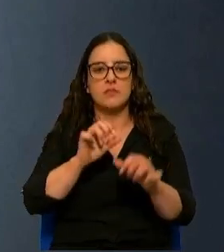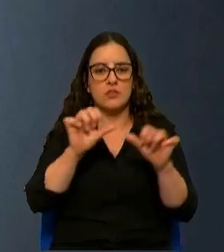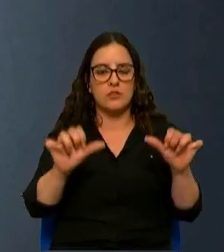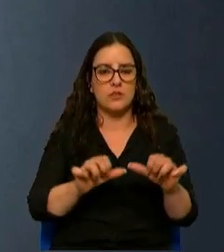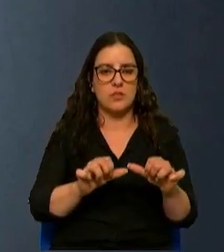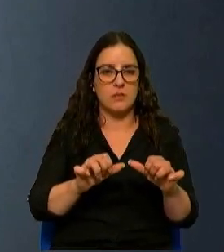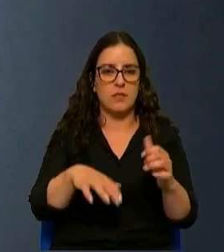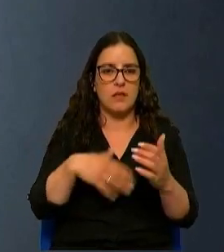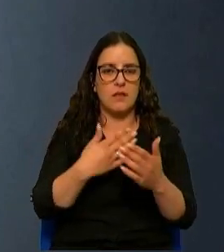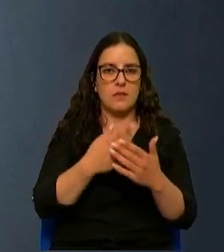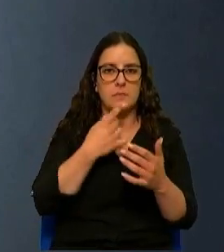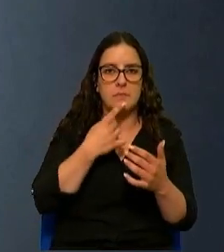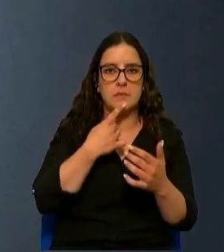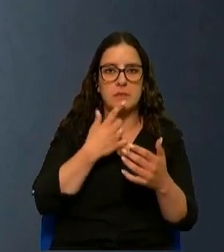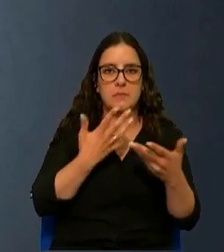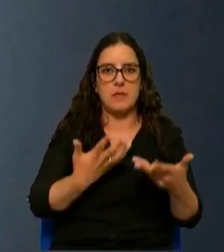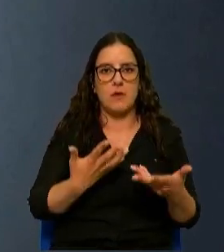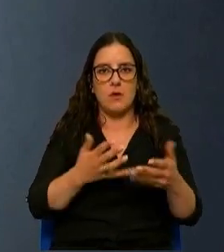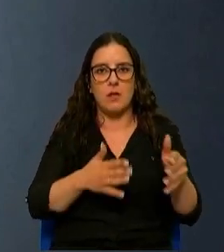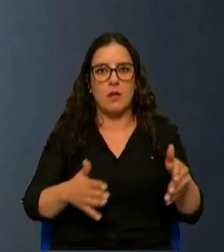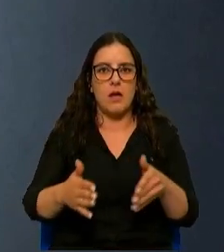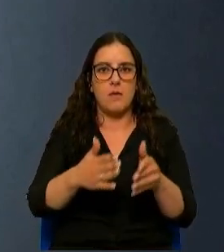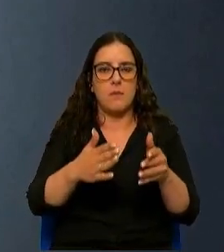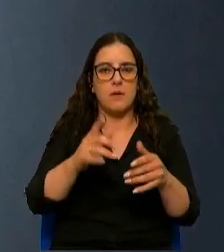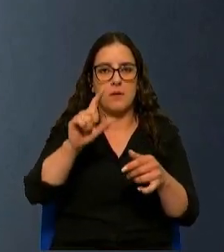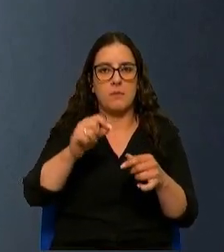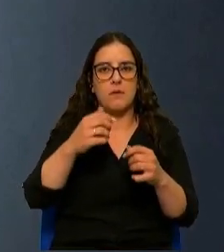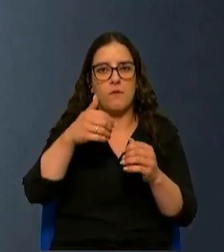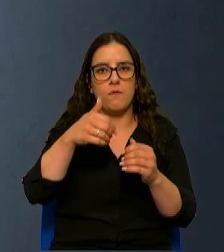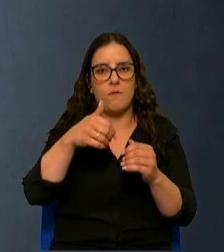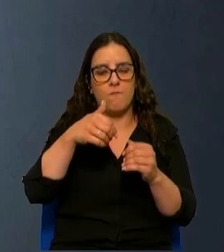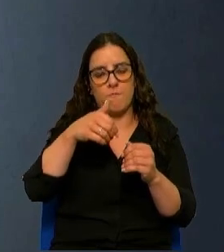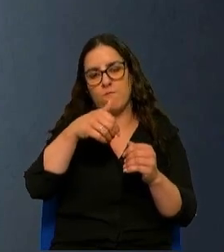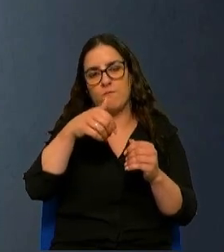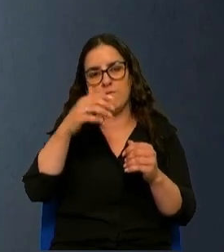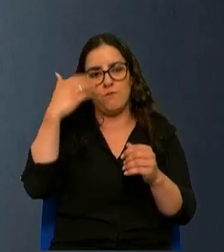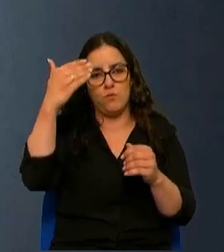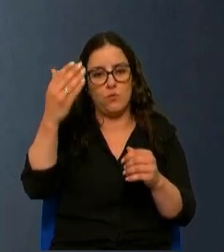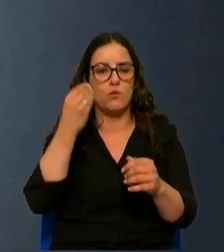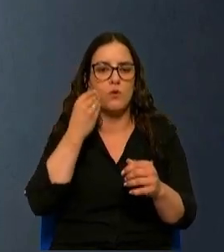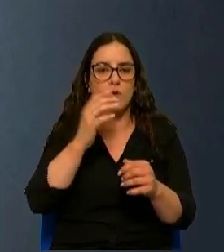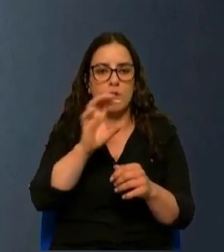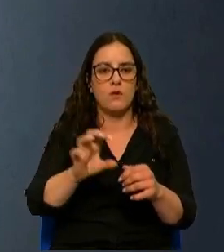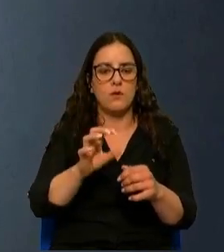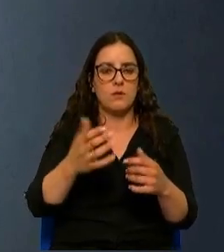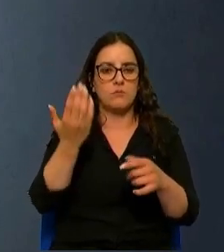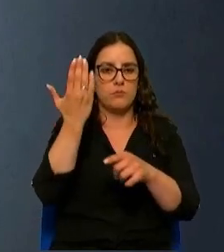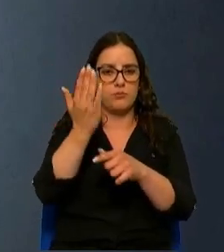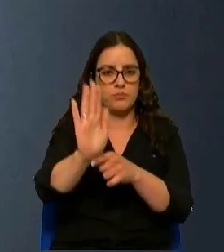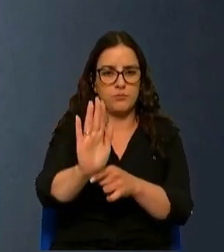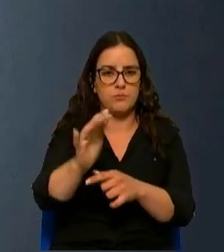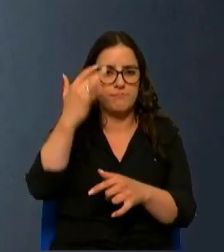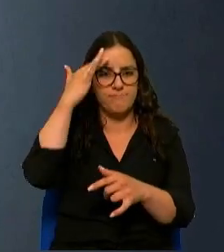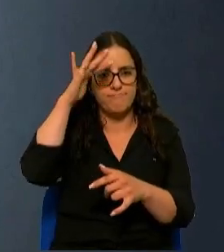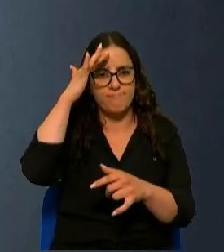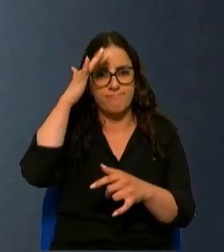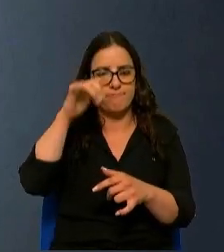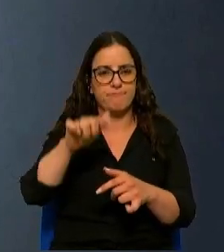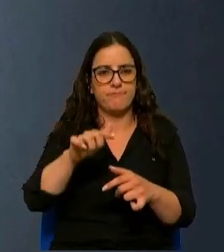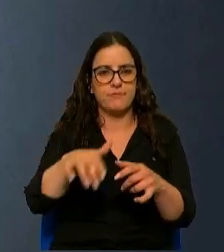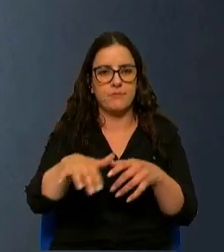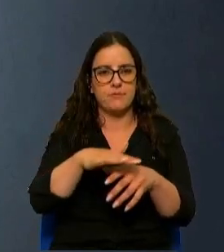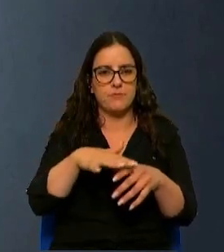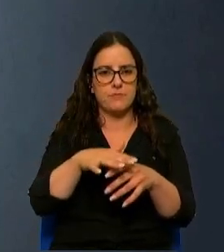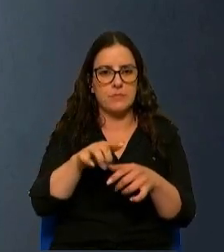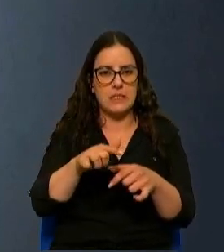and where we're going with autonomous vehicles. So to take a completely different example, I want you to just imagine this scenario. And this is a